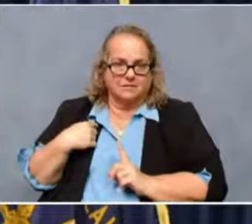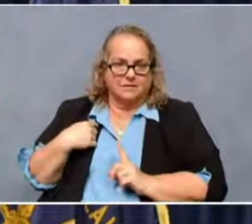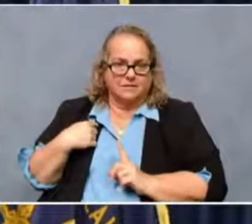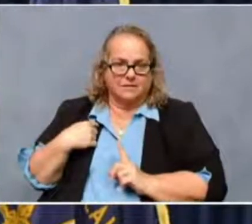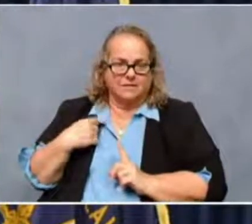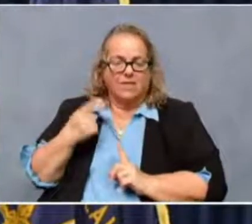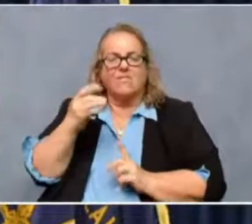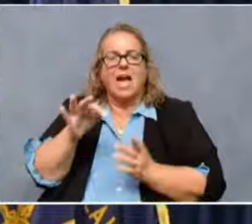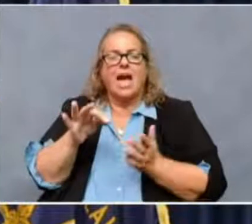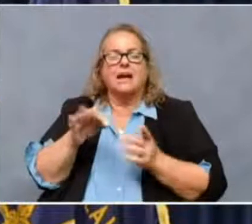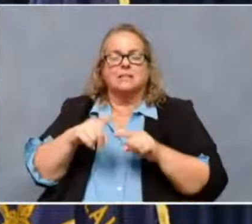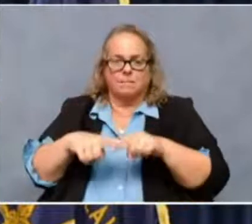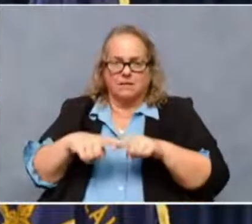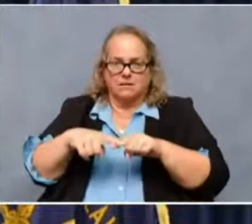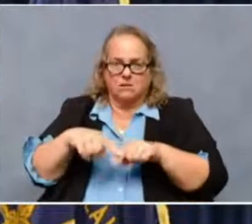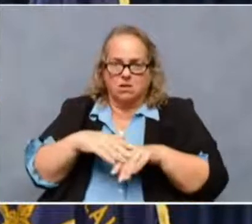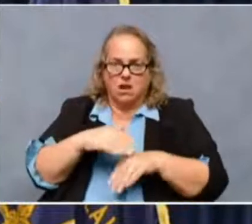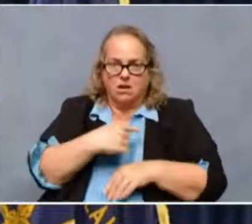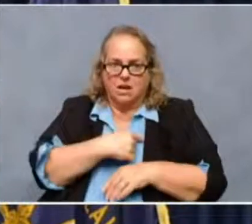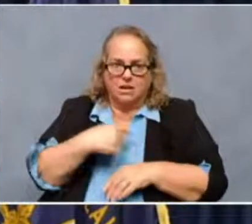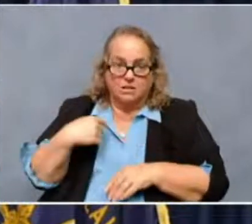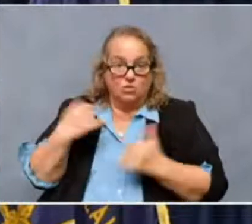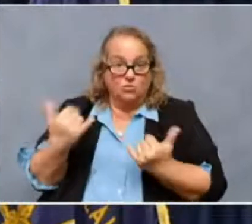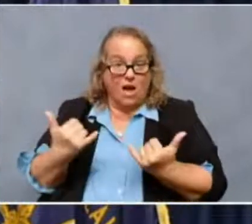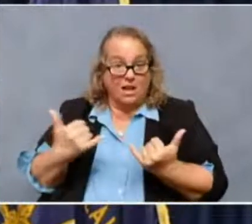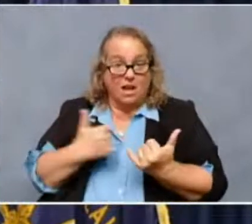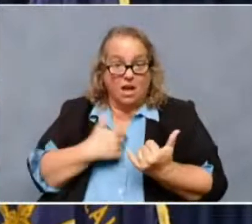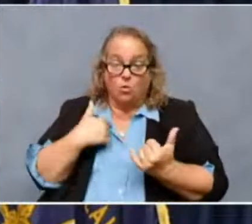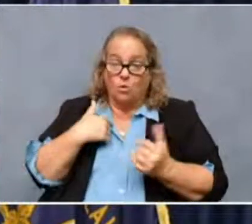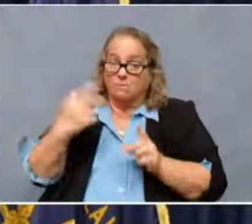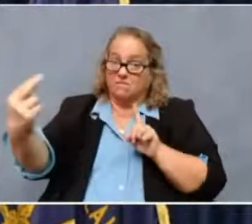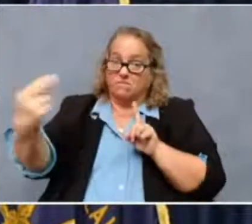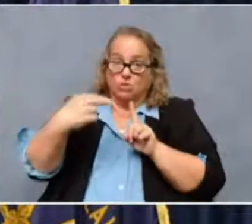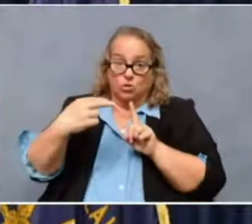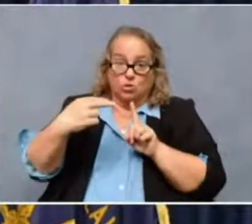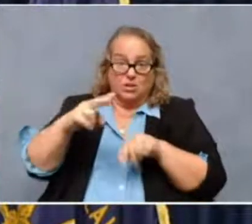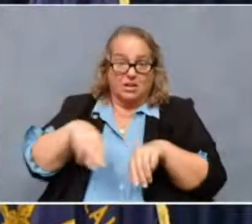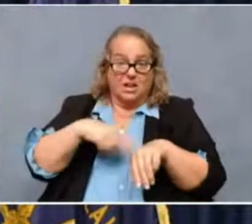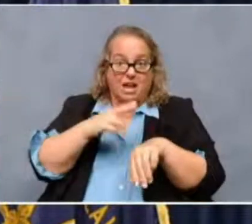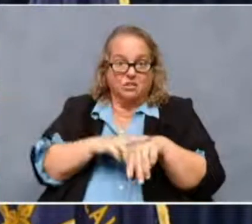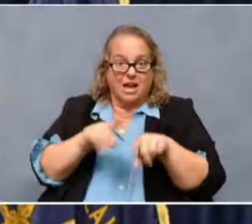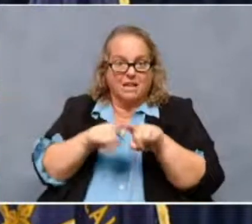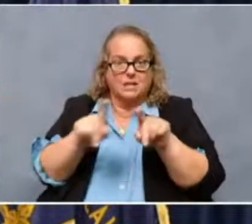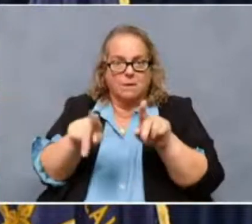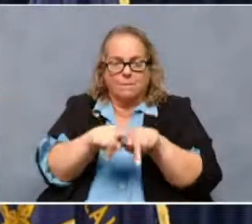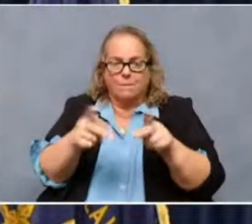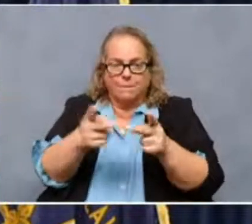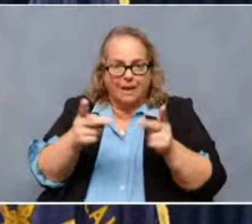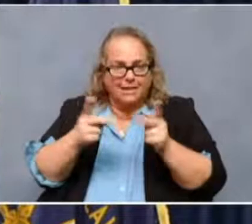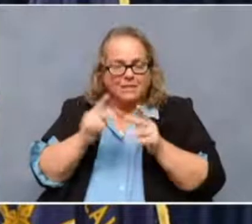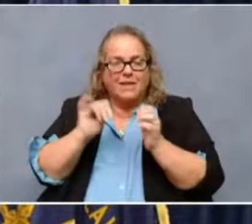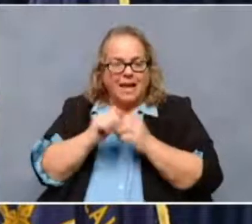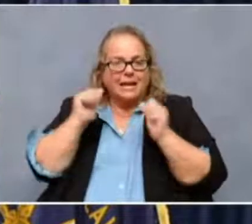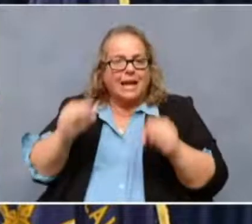us. Right now, we are being viewed, I believe, nationally as a place that can make it happen. You know, tax structure, it